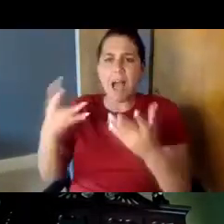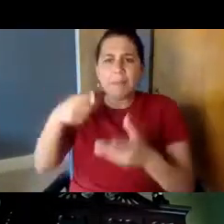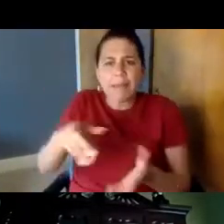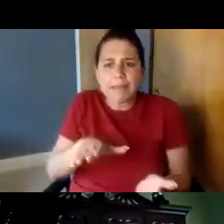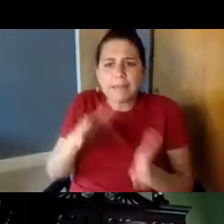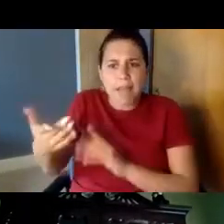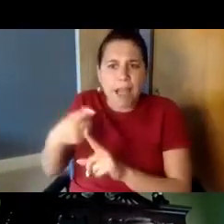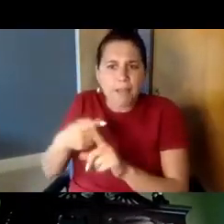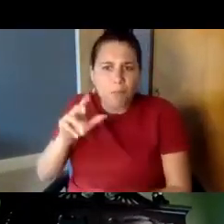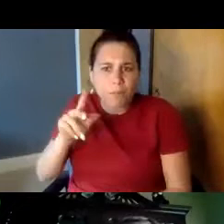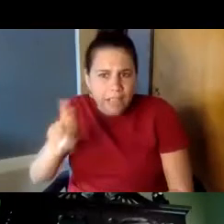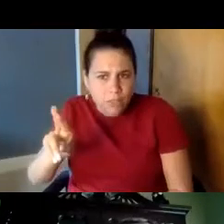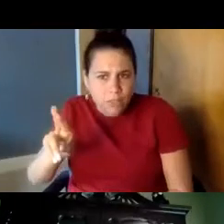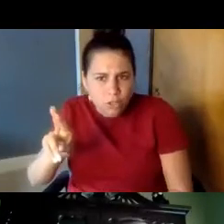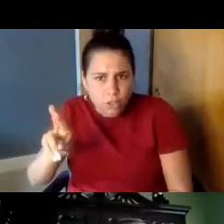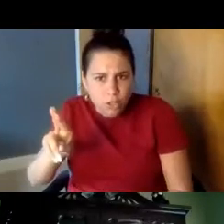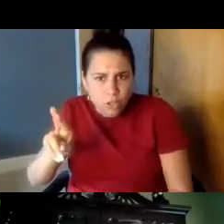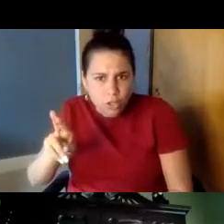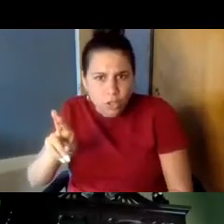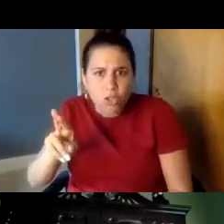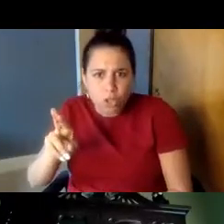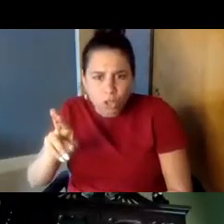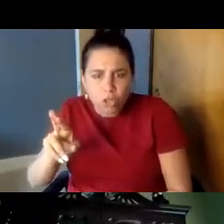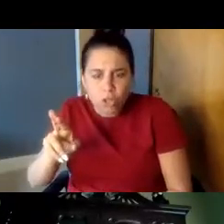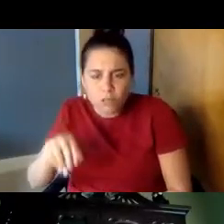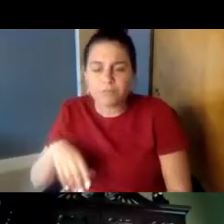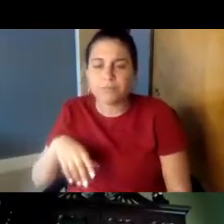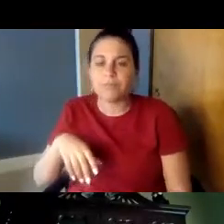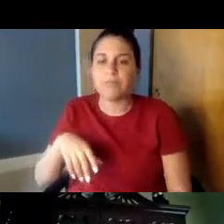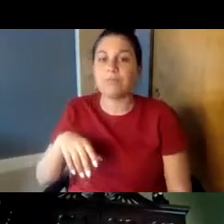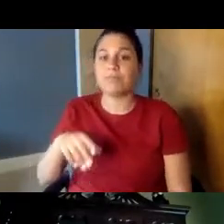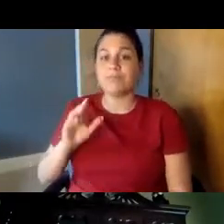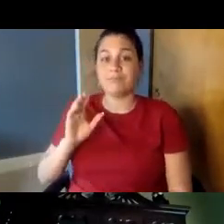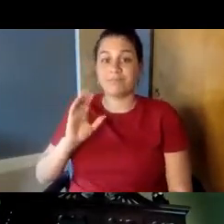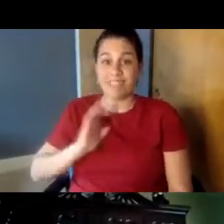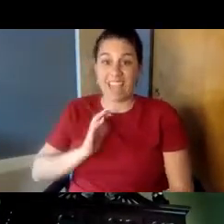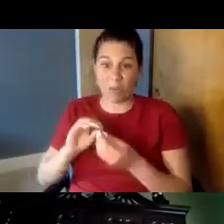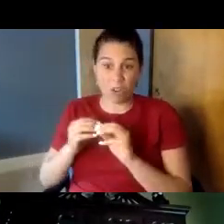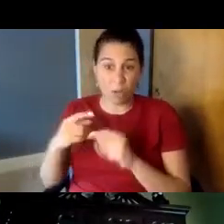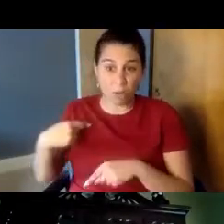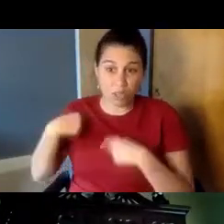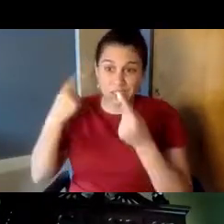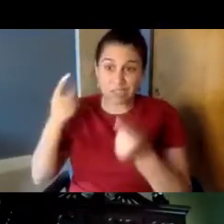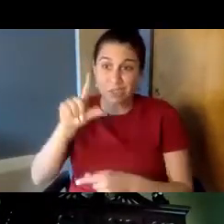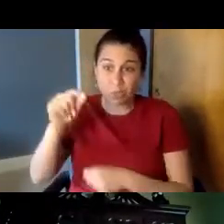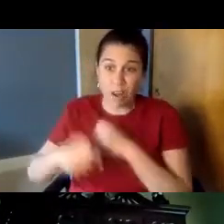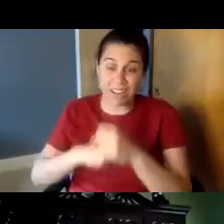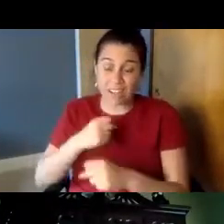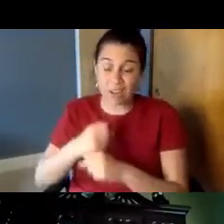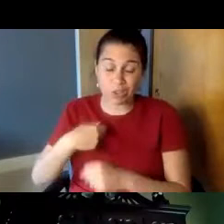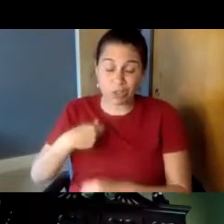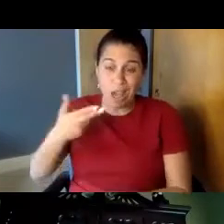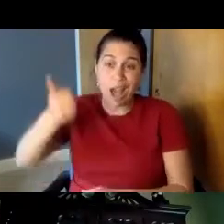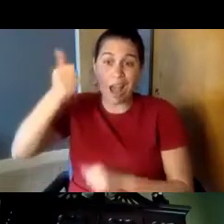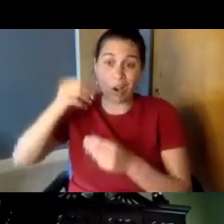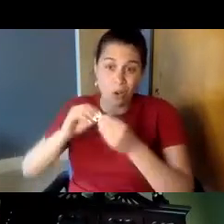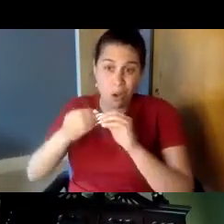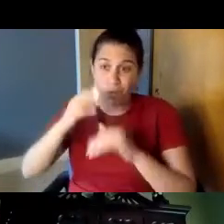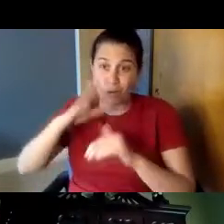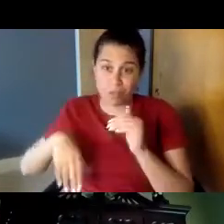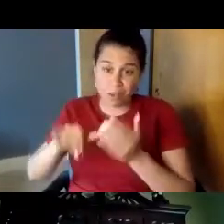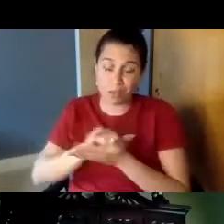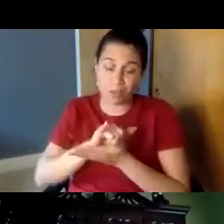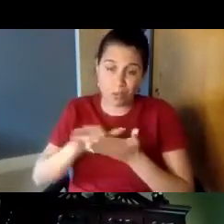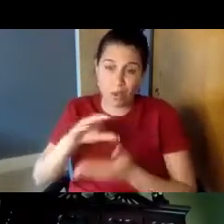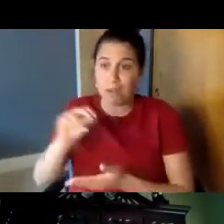year, die of cancer specifically. And you can see that for the past 20 years, the Wilmot catchment area has had a higher rate of cancer mortality